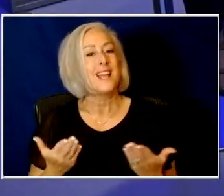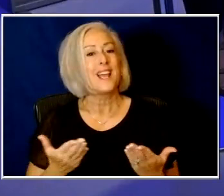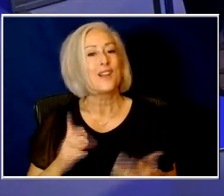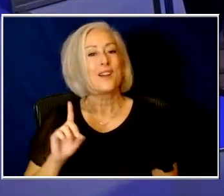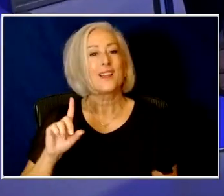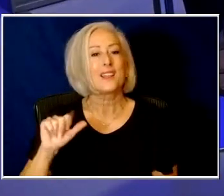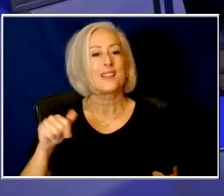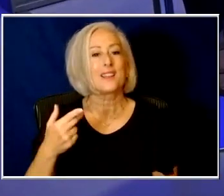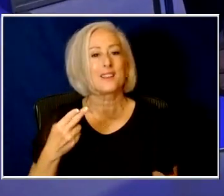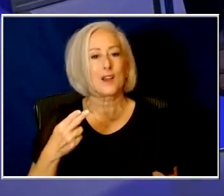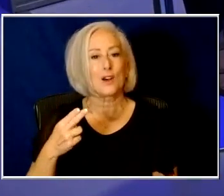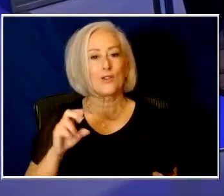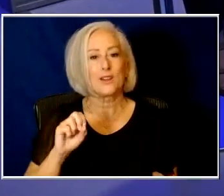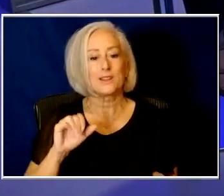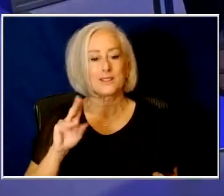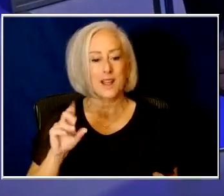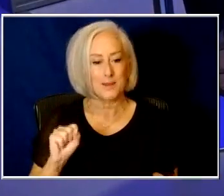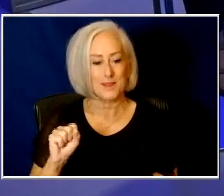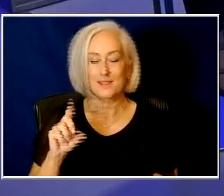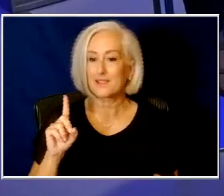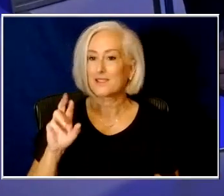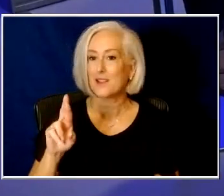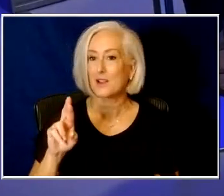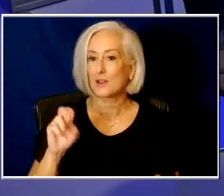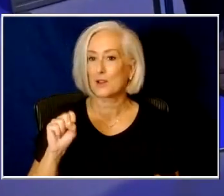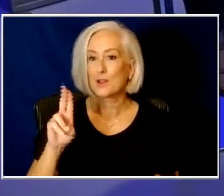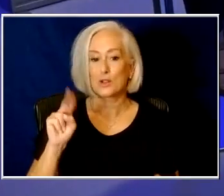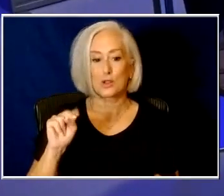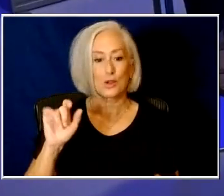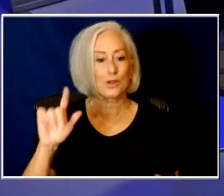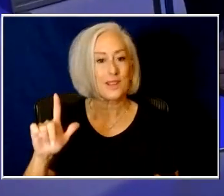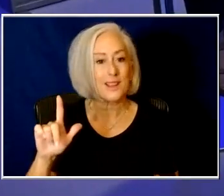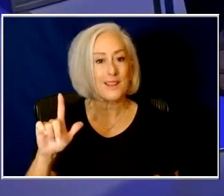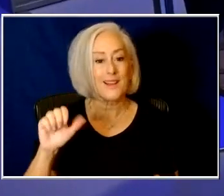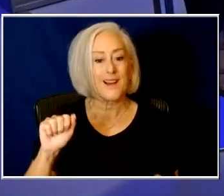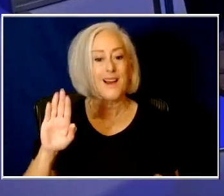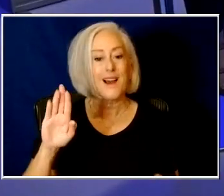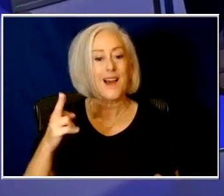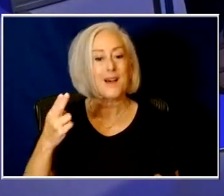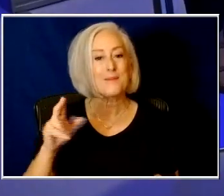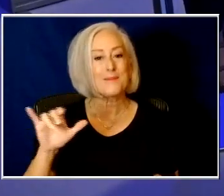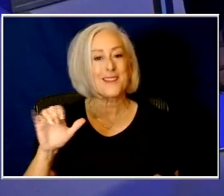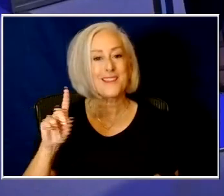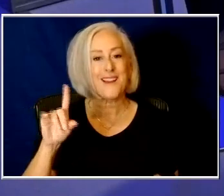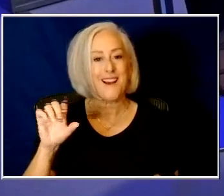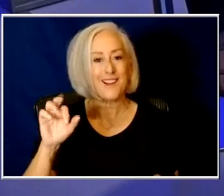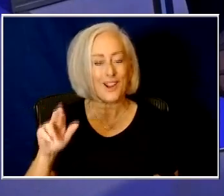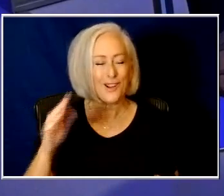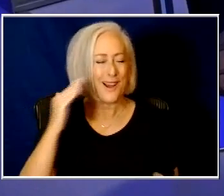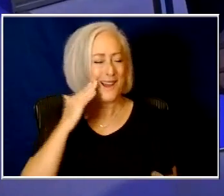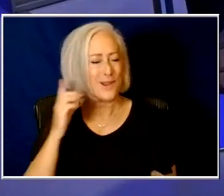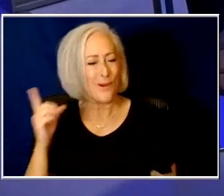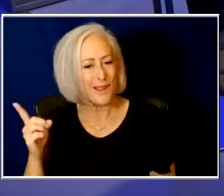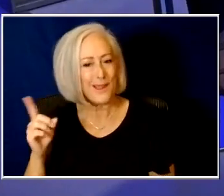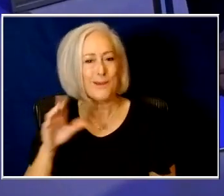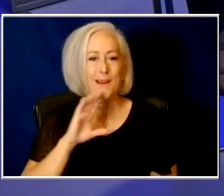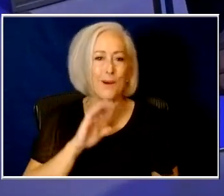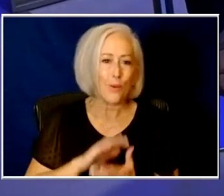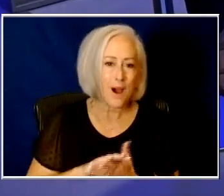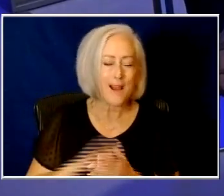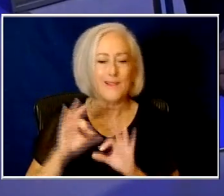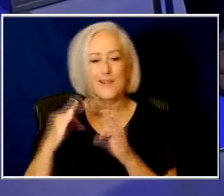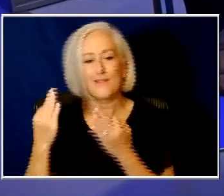Sunil Abhyankar. I've known him. I know his kids. I know his wife. Great family. Director of the Midwest Stem Cell Therapy Center,